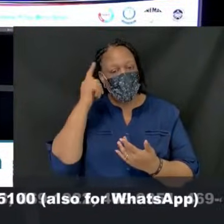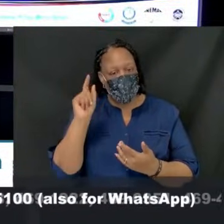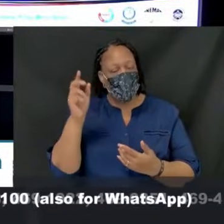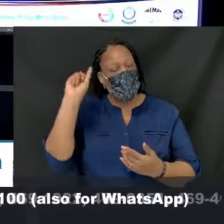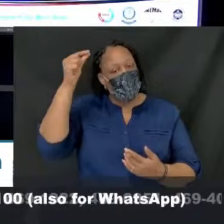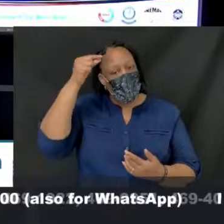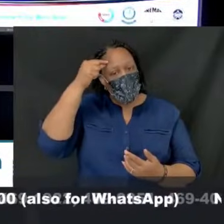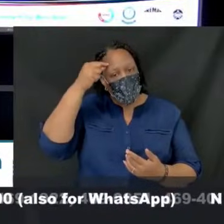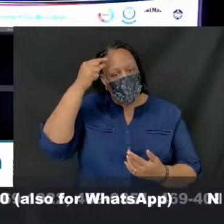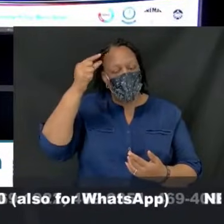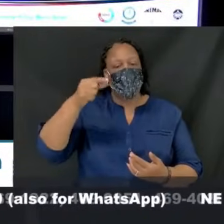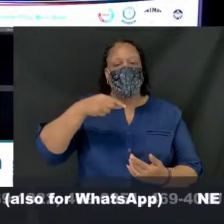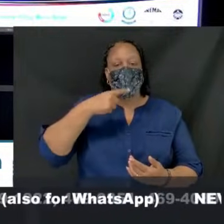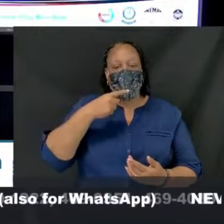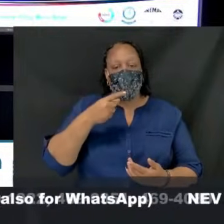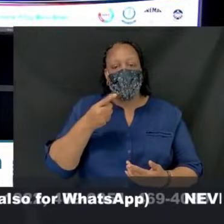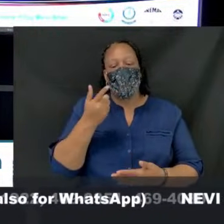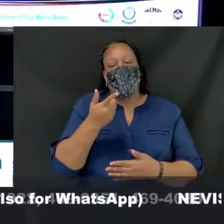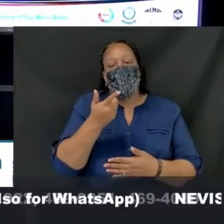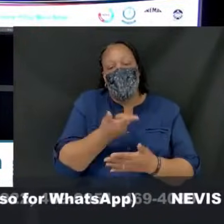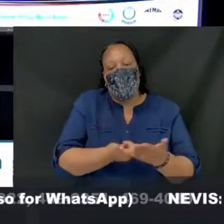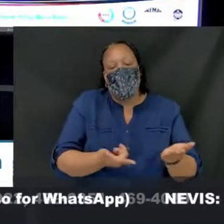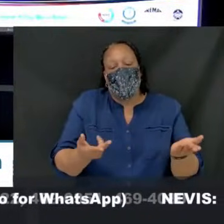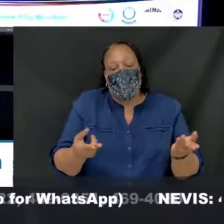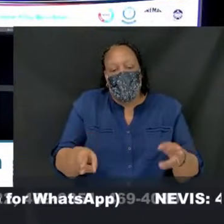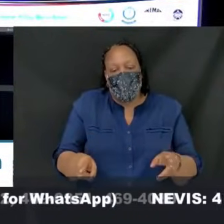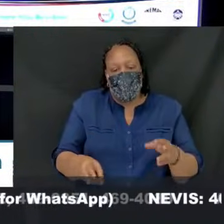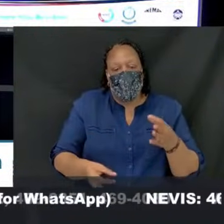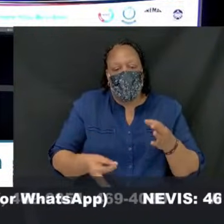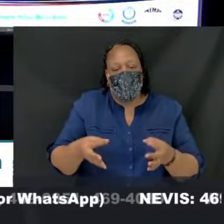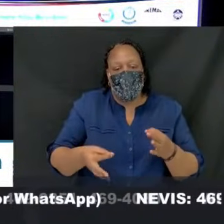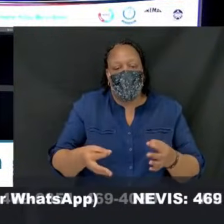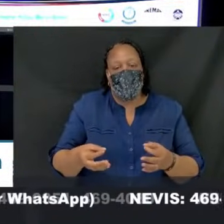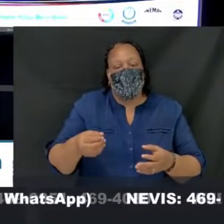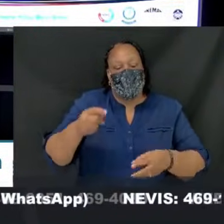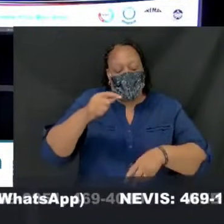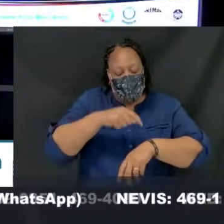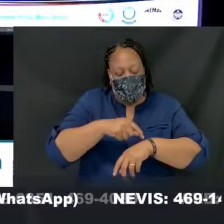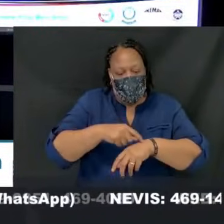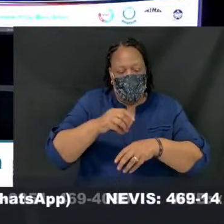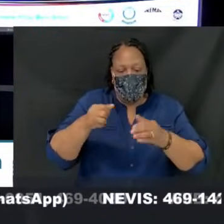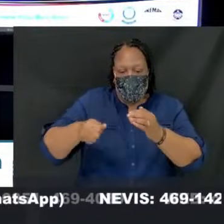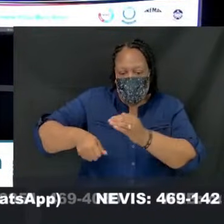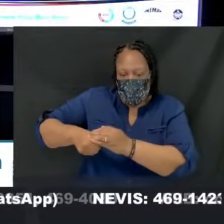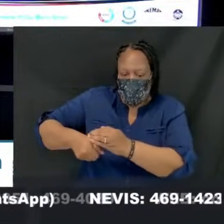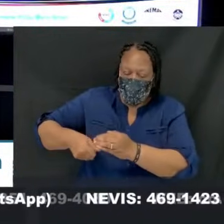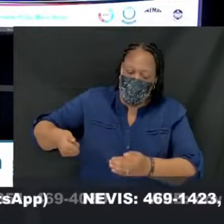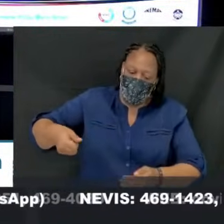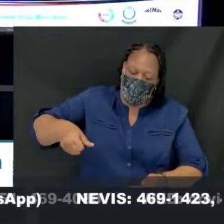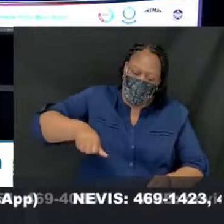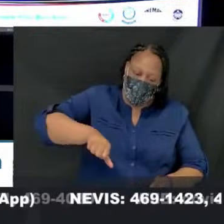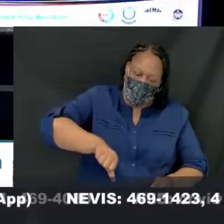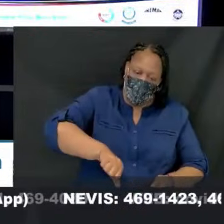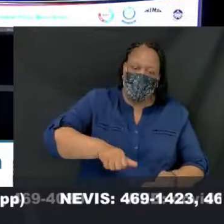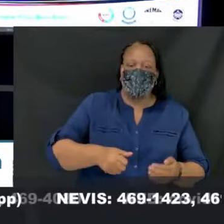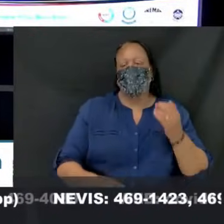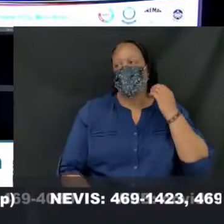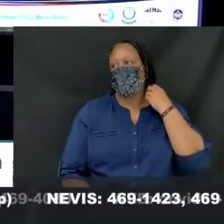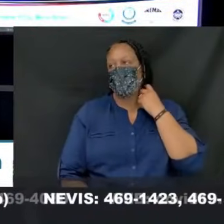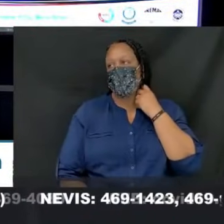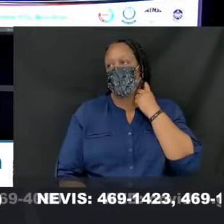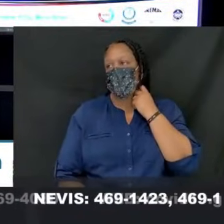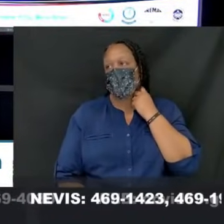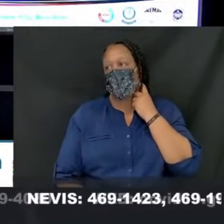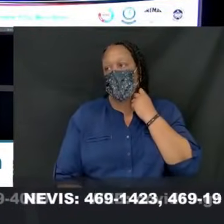advise the next regulations, hopefully. The Ministry of Health also would have